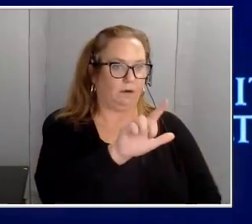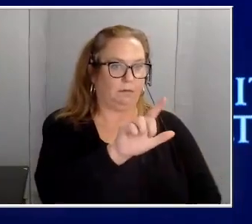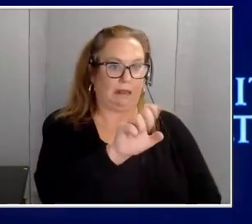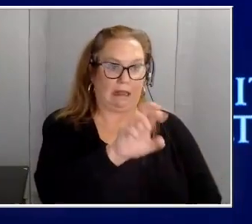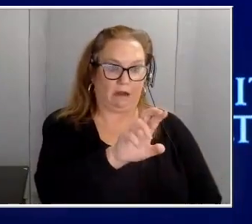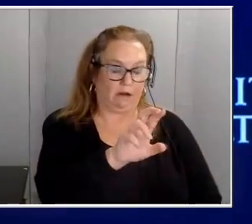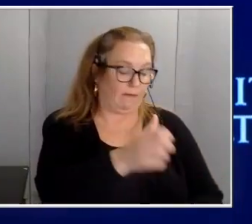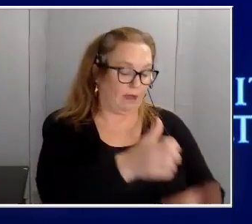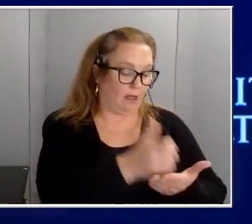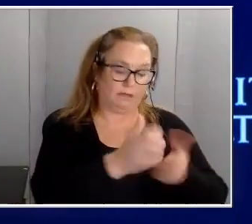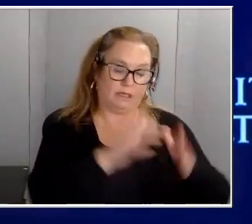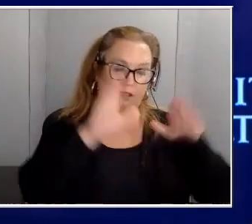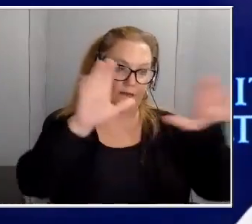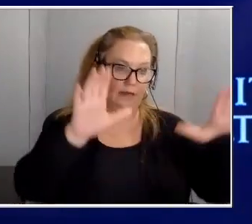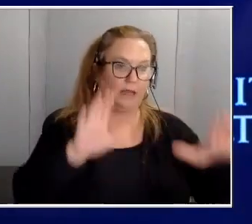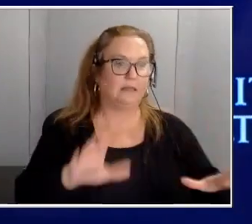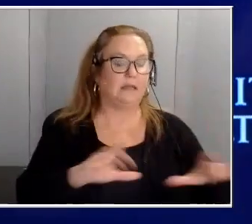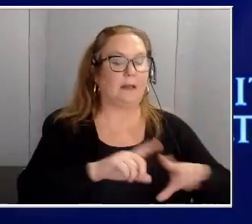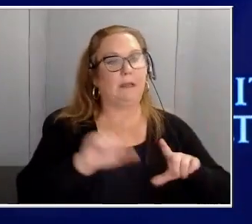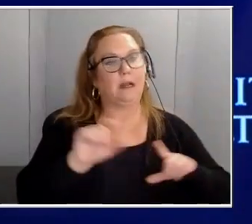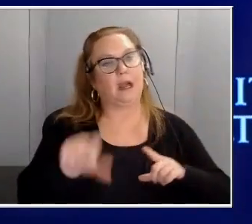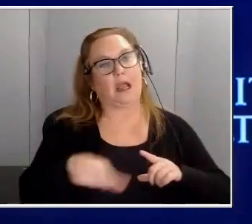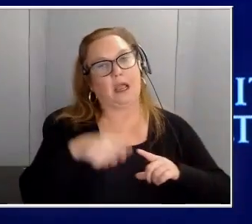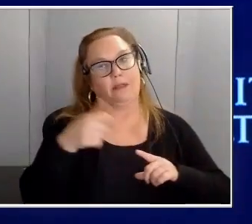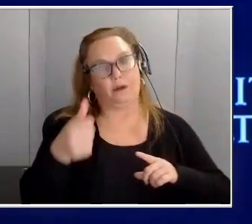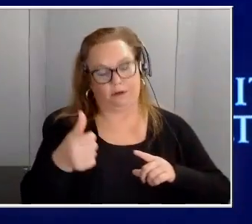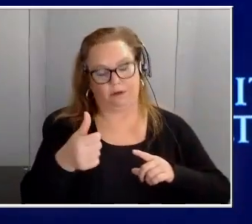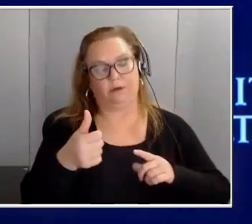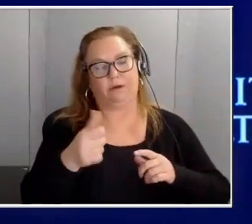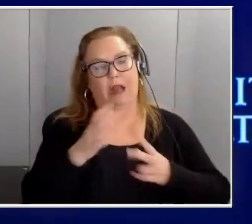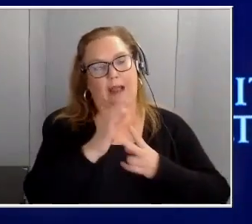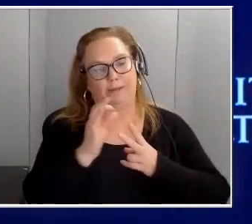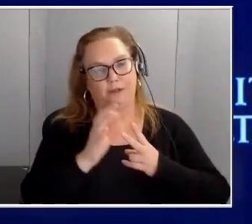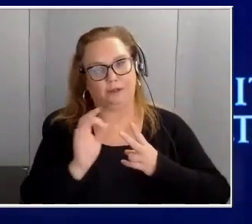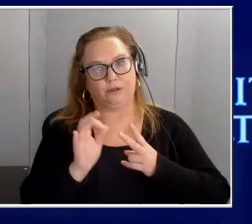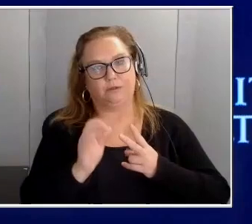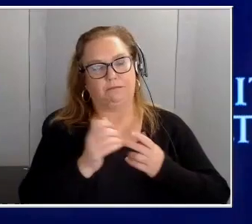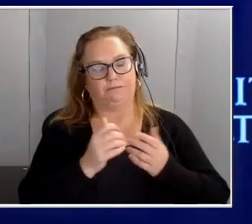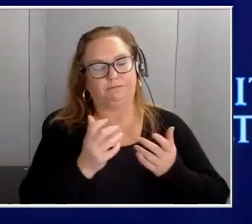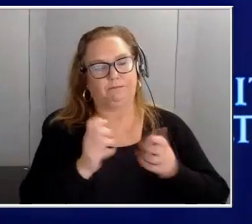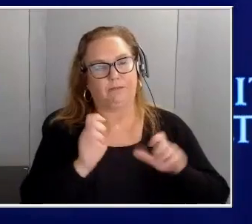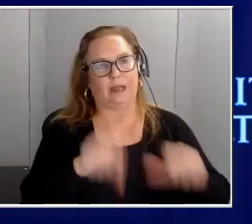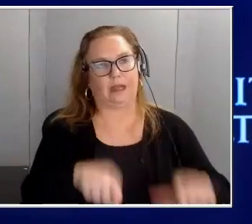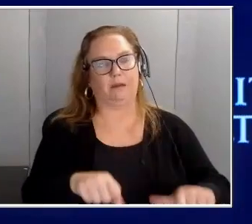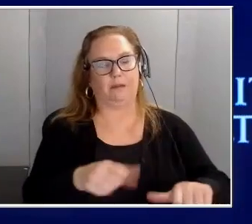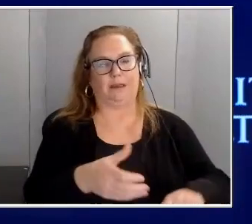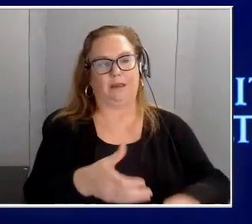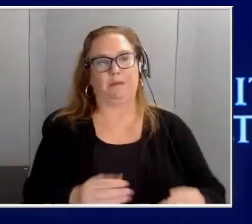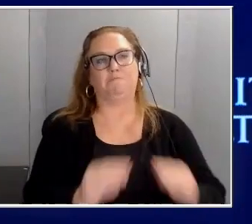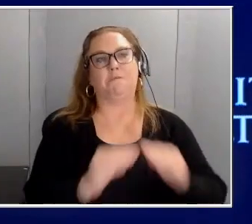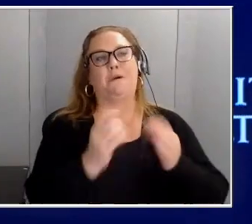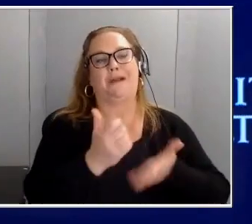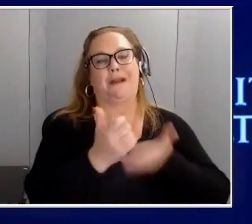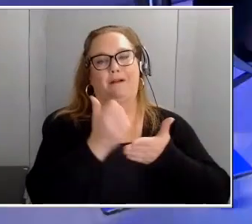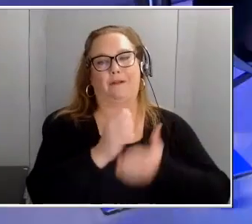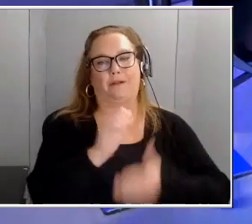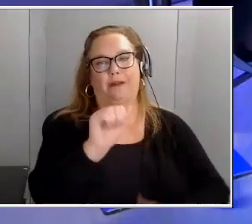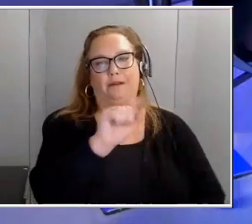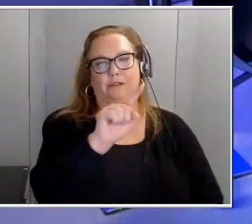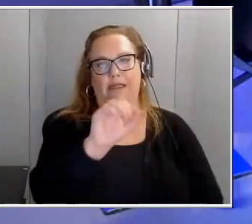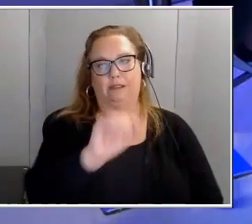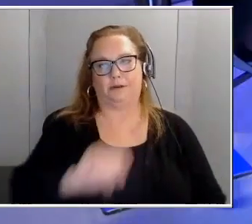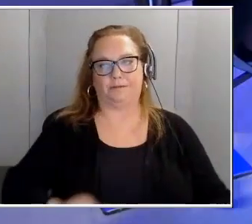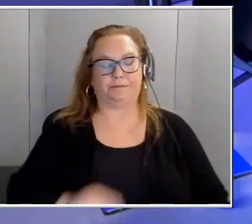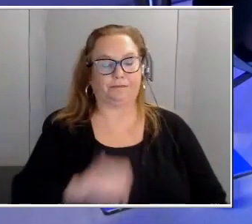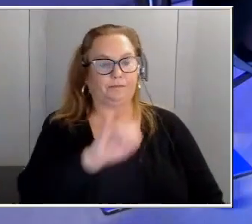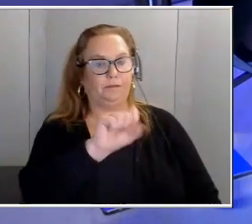fantastic. But there are options beyond that also can be more helpful than just the Azo. Okay, Isaac has